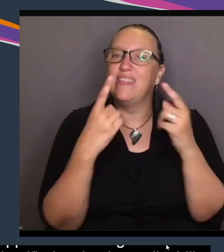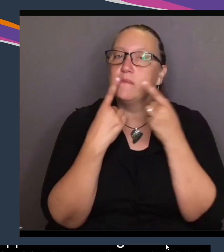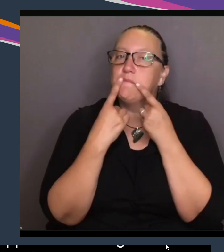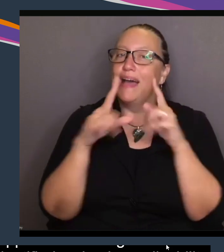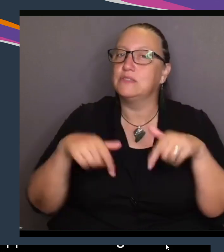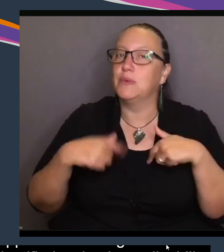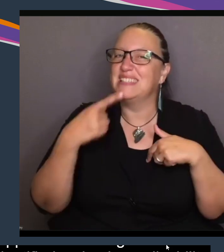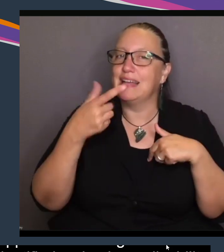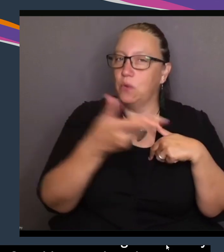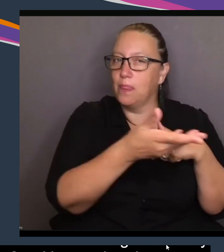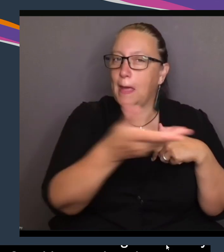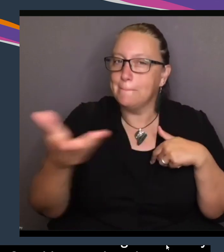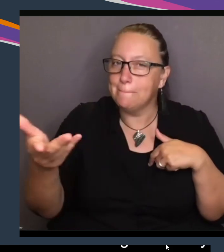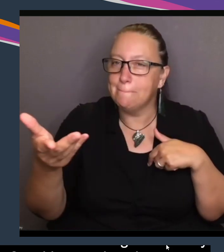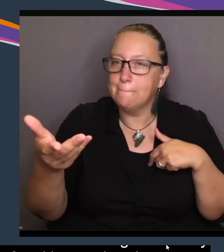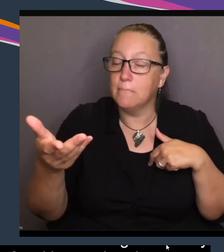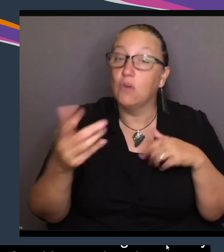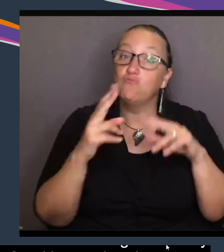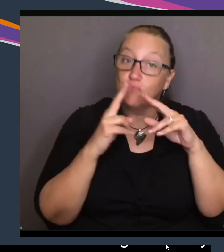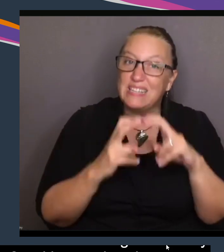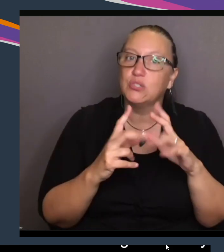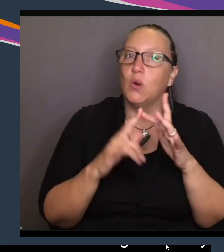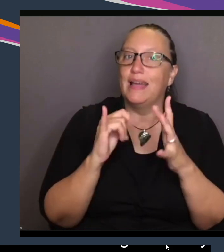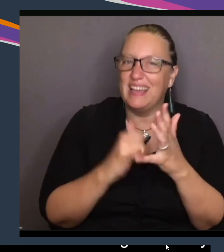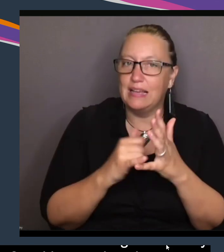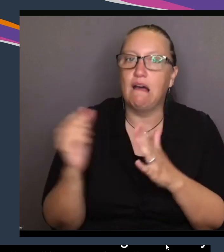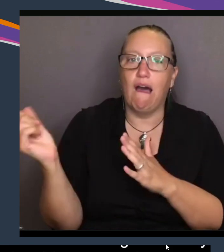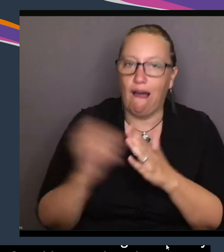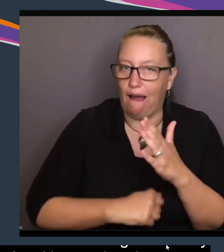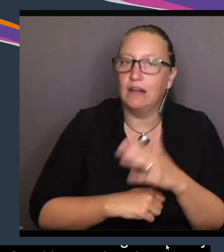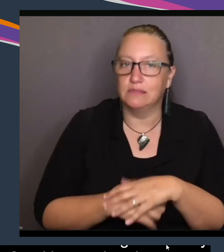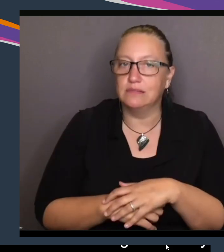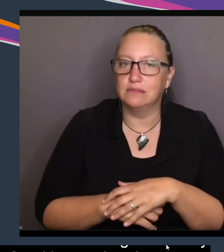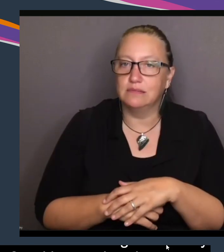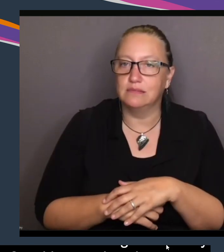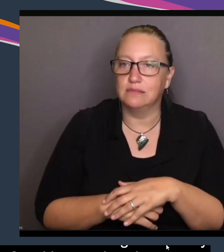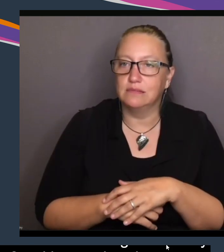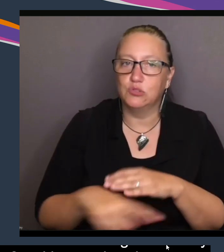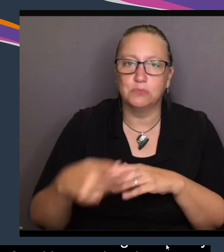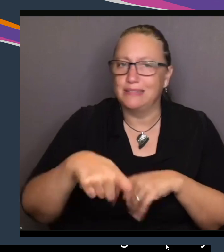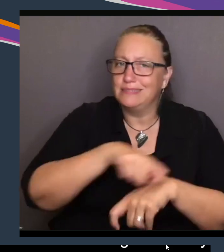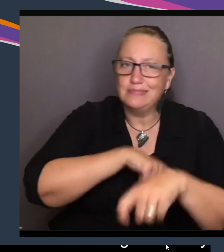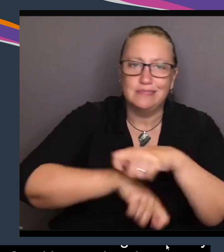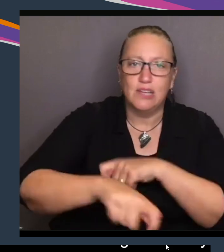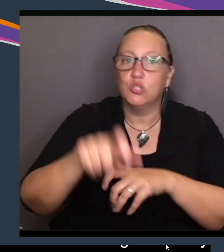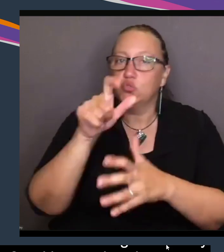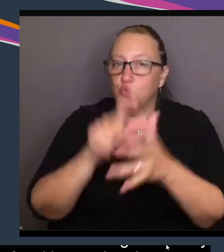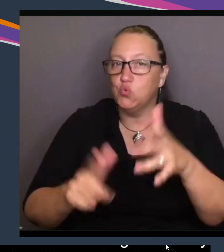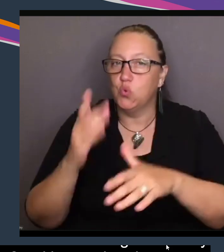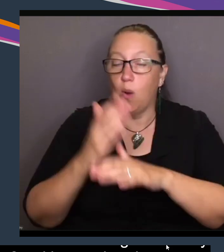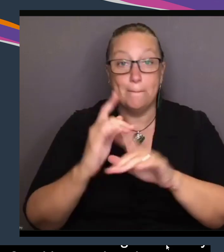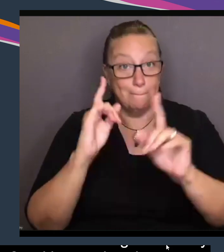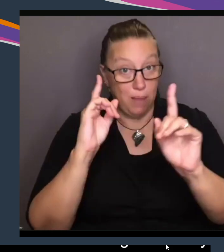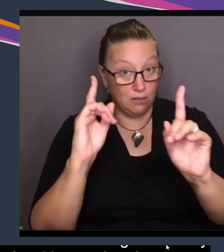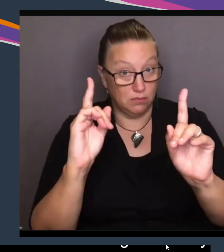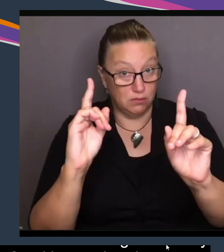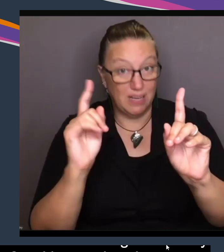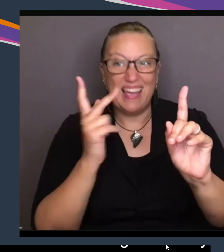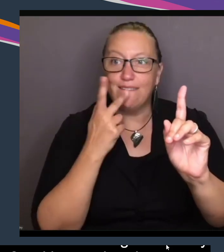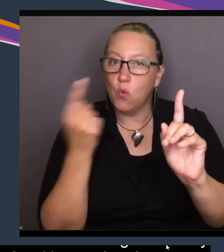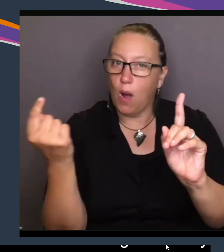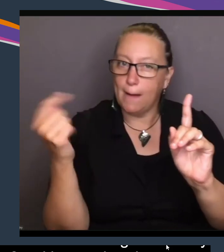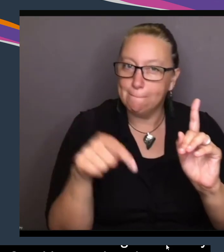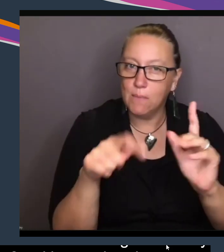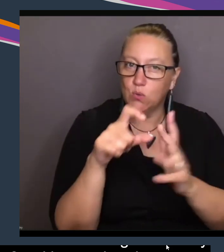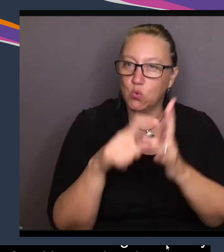to them is research is hard, you need to do the work. But if you come and you do that work, we believe in you,